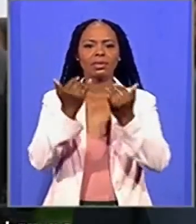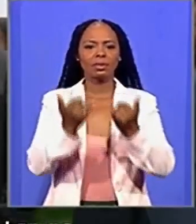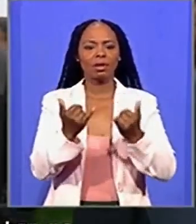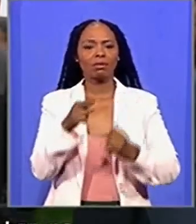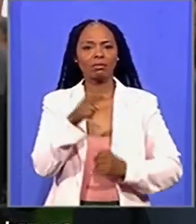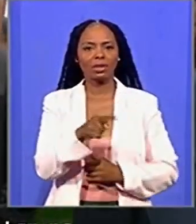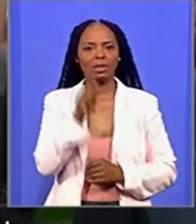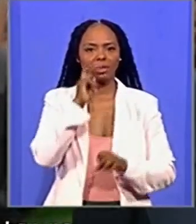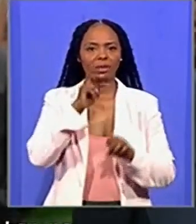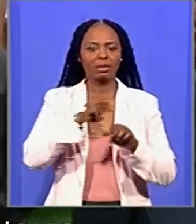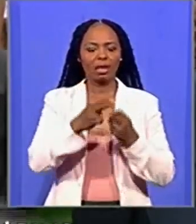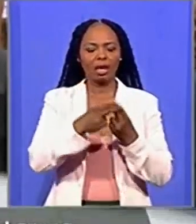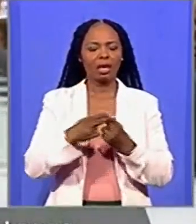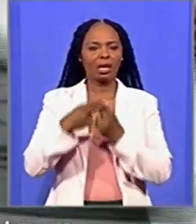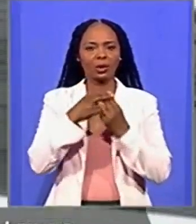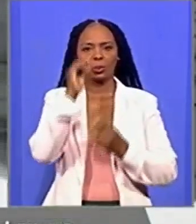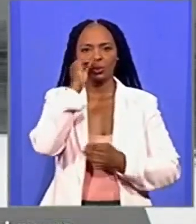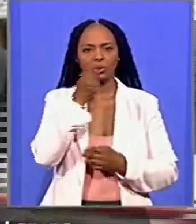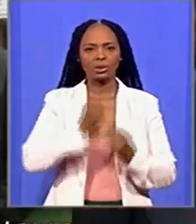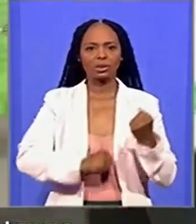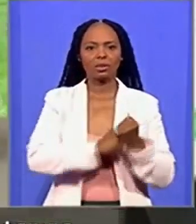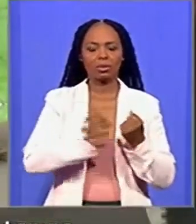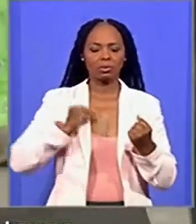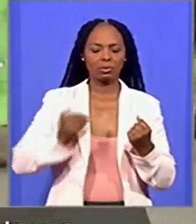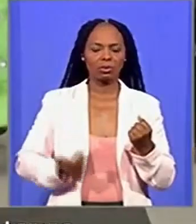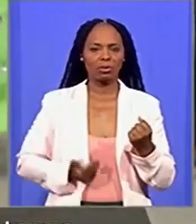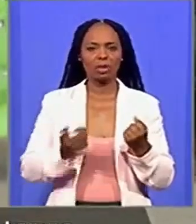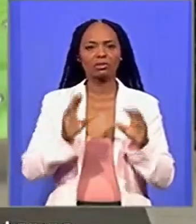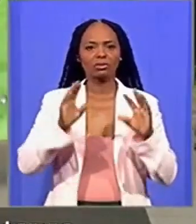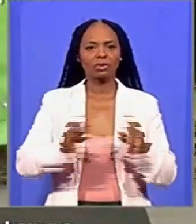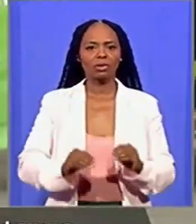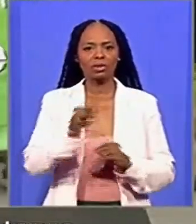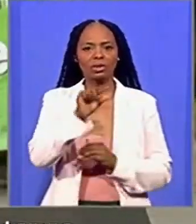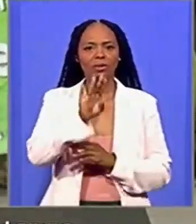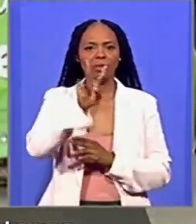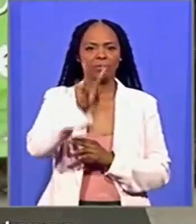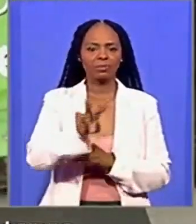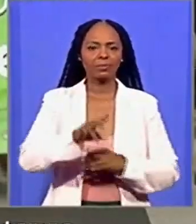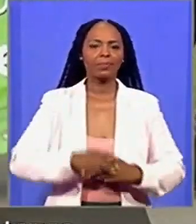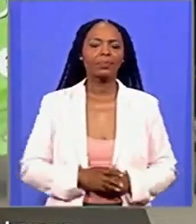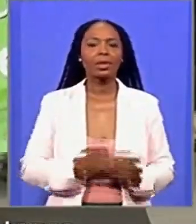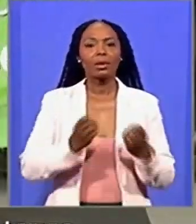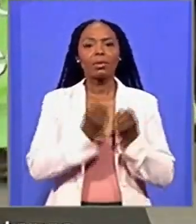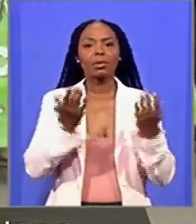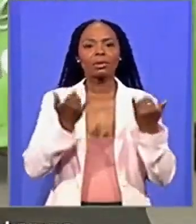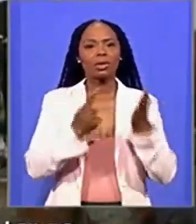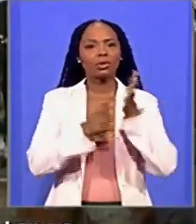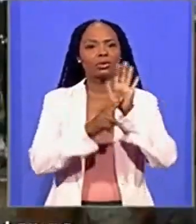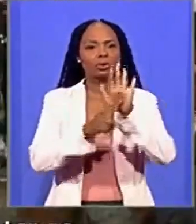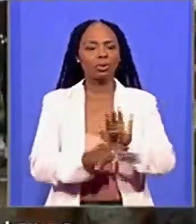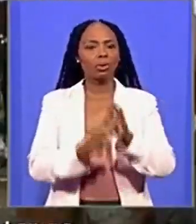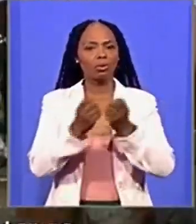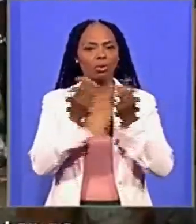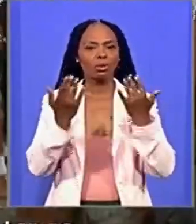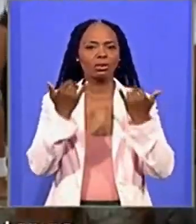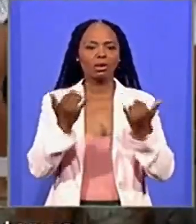bontsha tshehetso ho basadi ho beng kgahlano le diketso tsa dikgoka tsa bong. Dipalopalo di bontsha ha le diketsaro tse